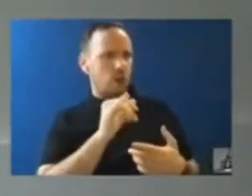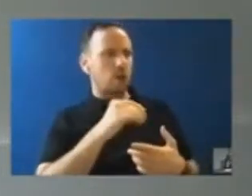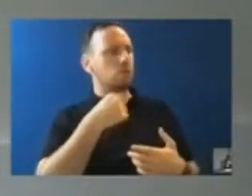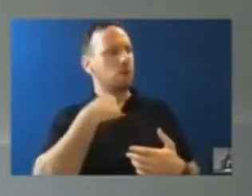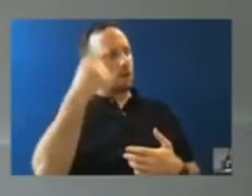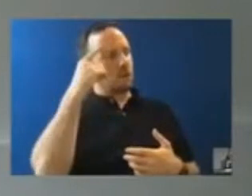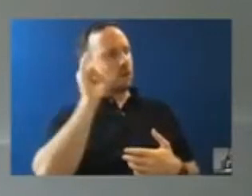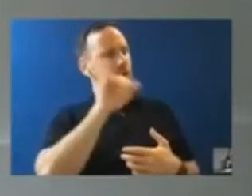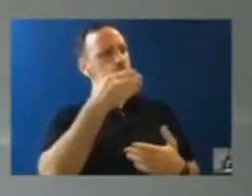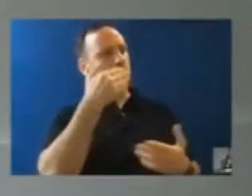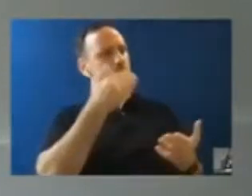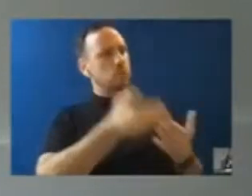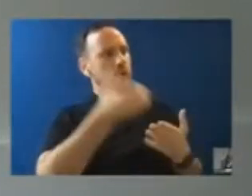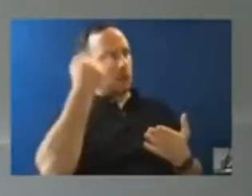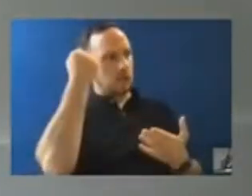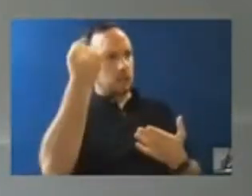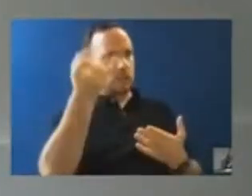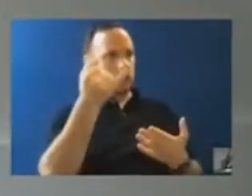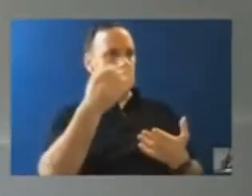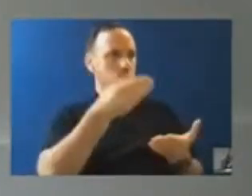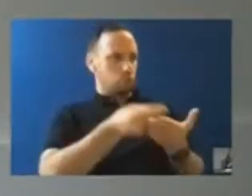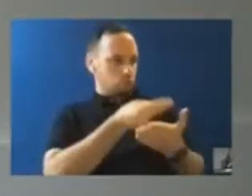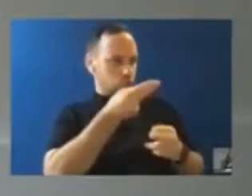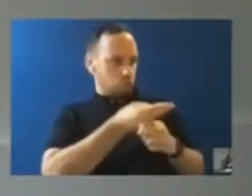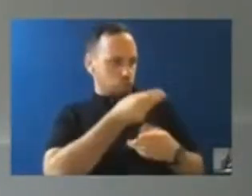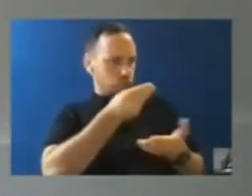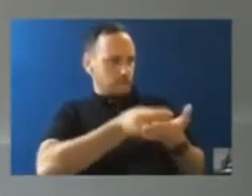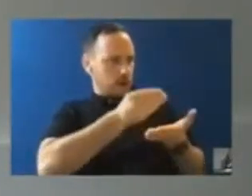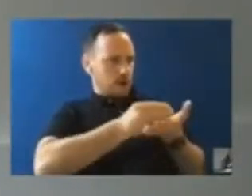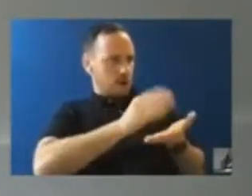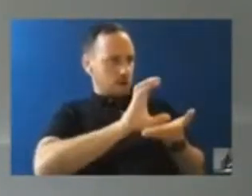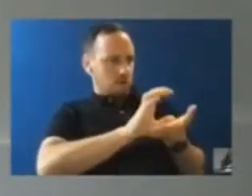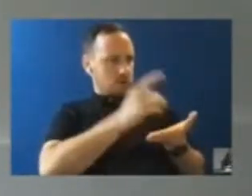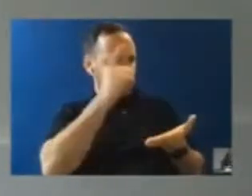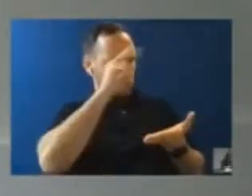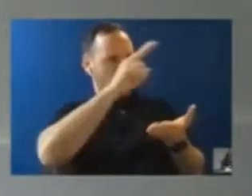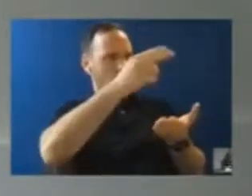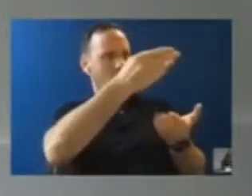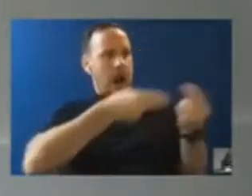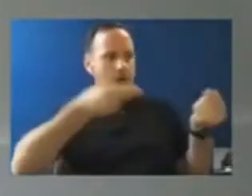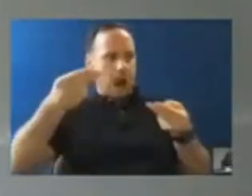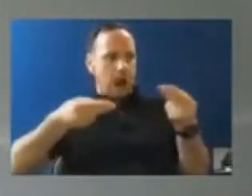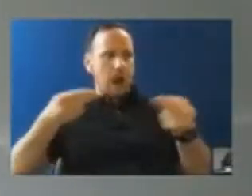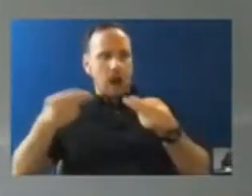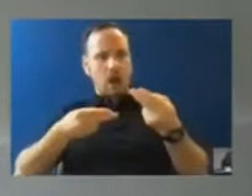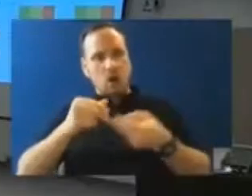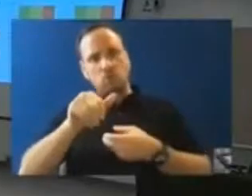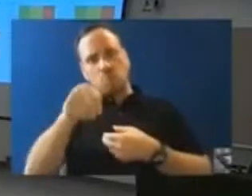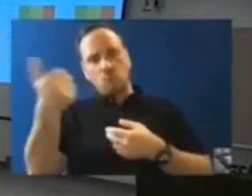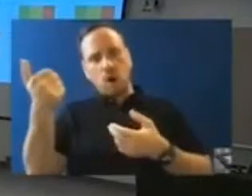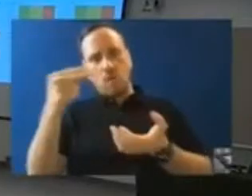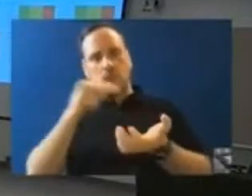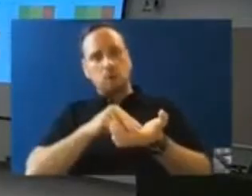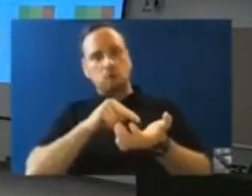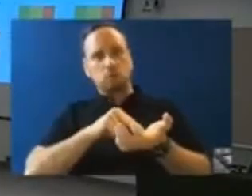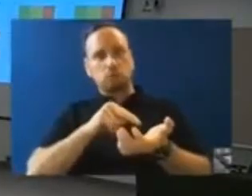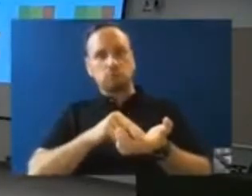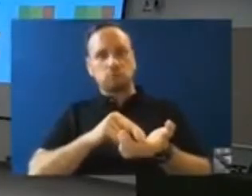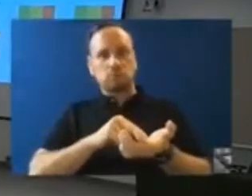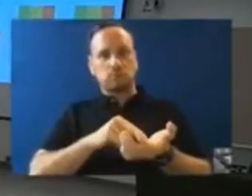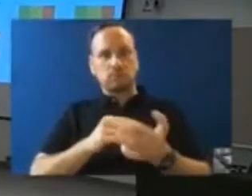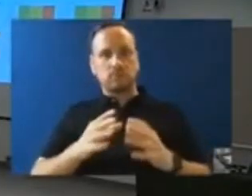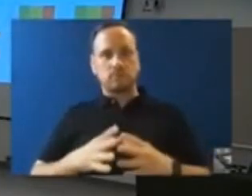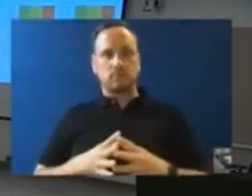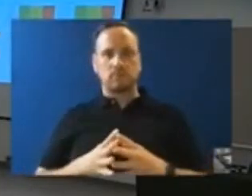funds to bring in extra hands, if you will. So thank you. Ms. Cheek? No, I'm so happy my